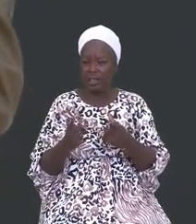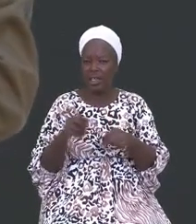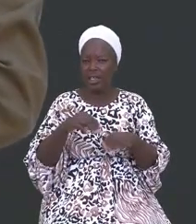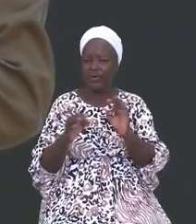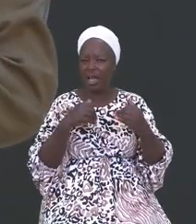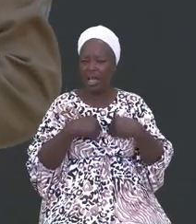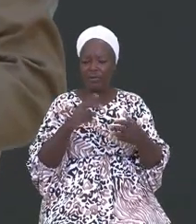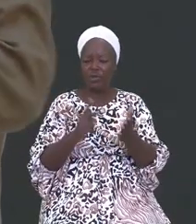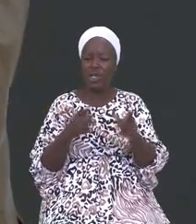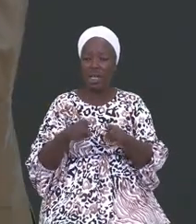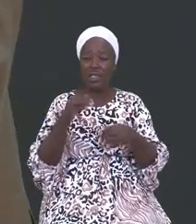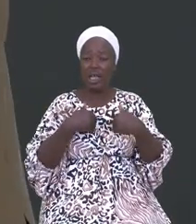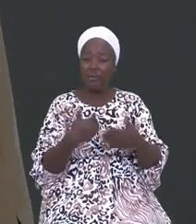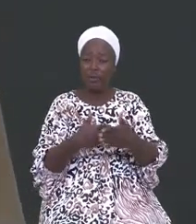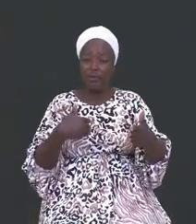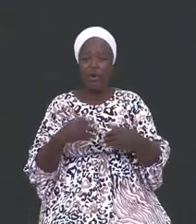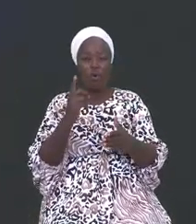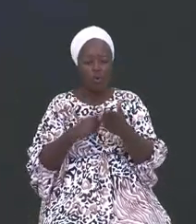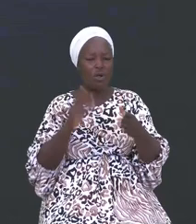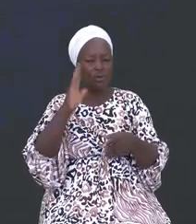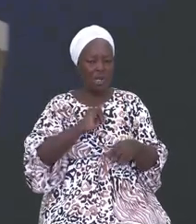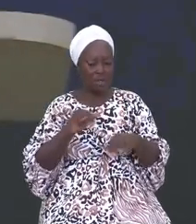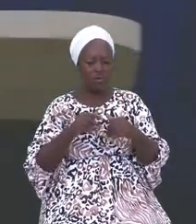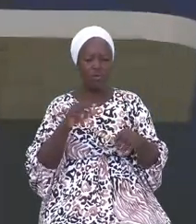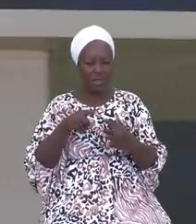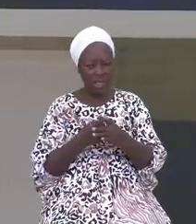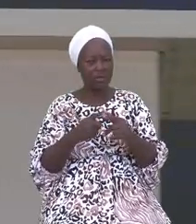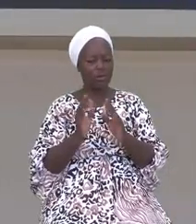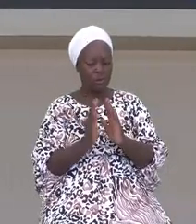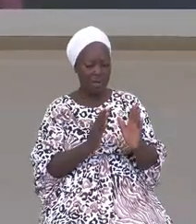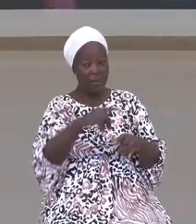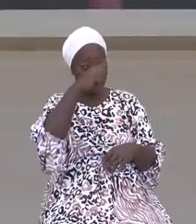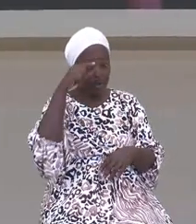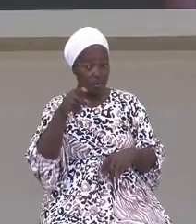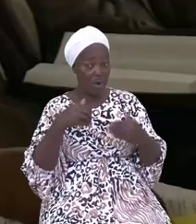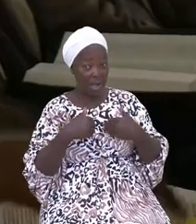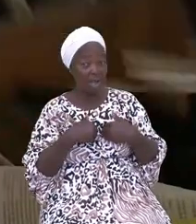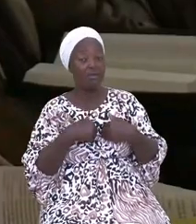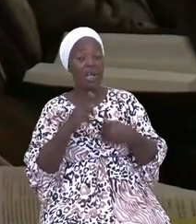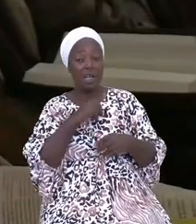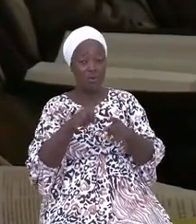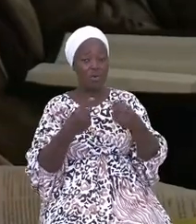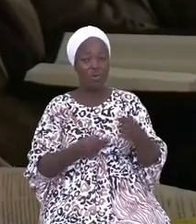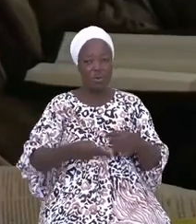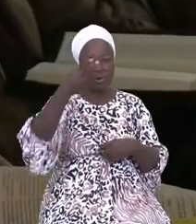had before, what will I do? Begin to plan, because you are going to go higher. Yeah. And you are going to